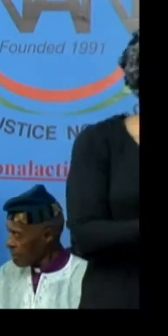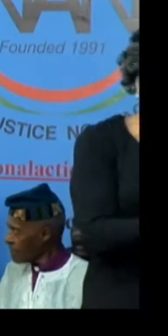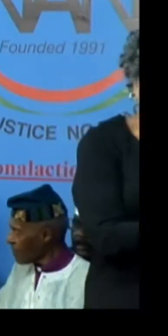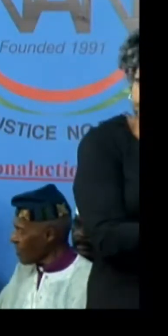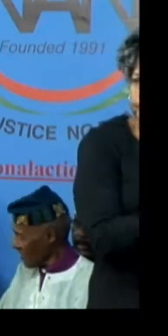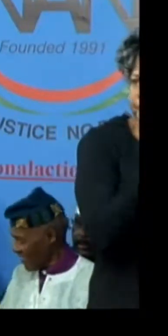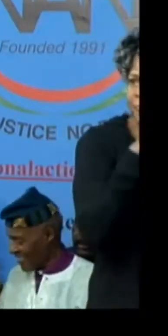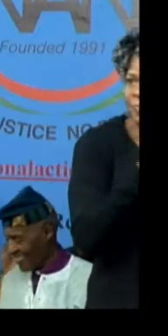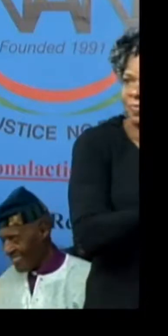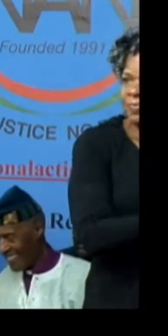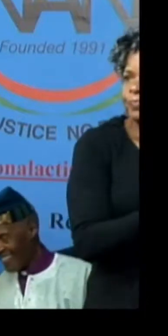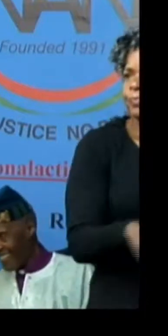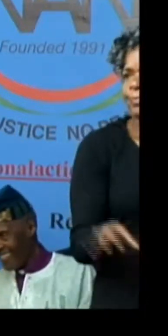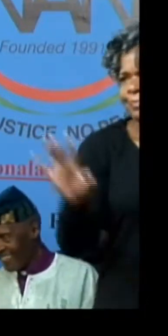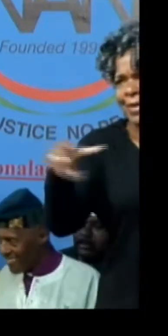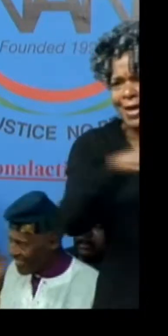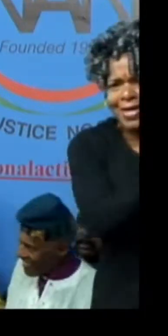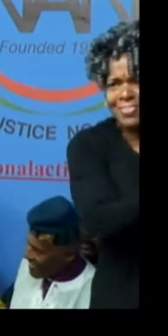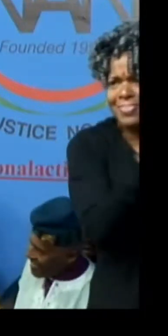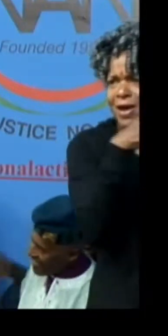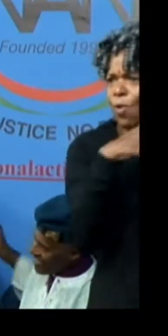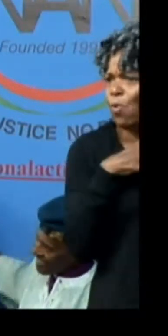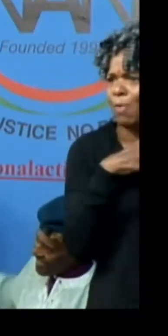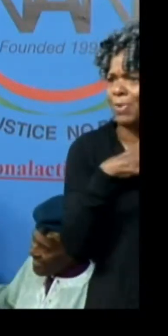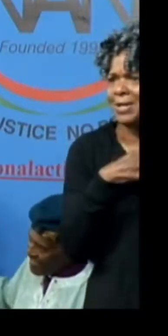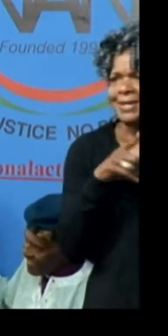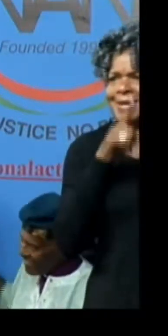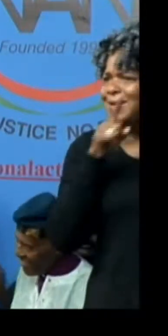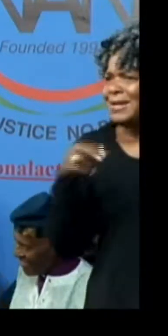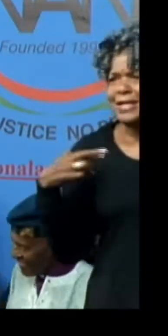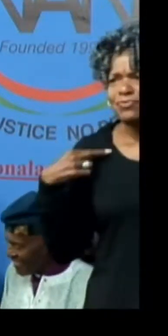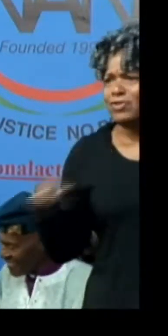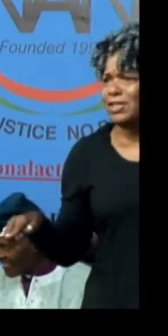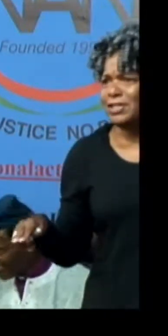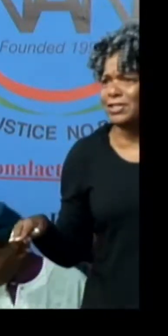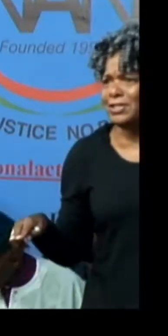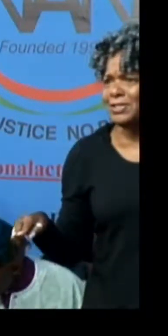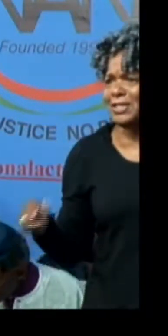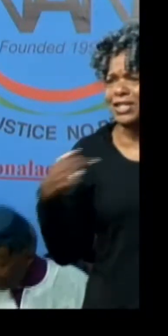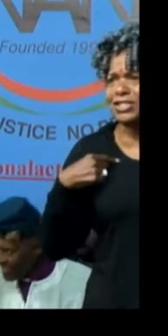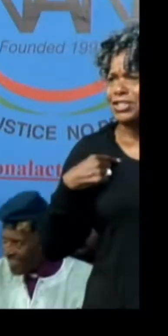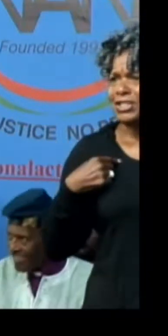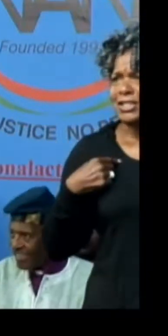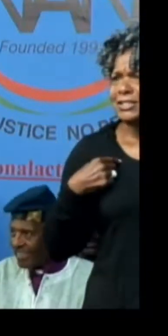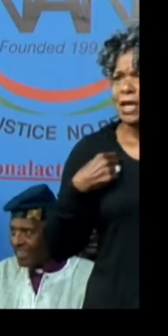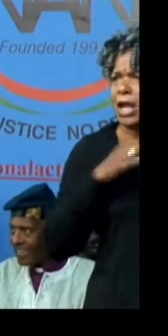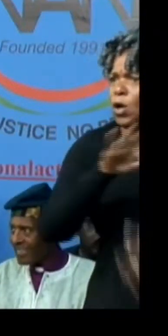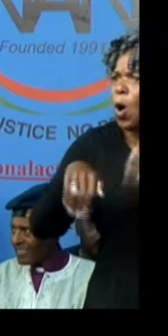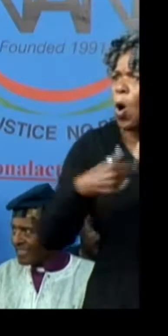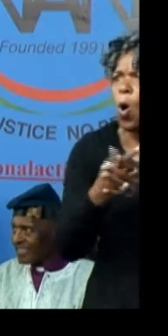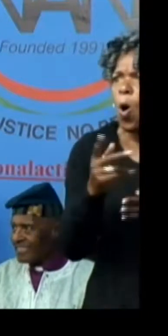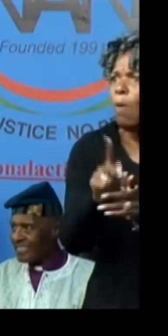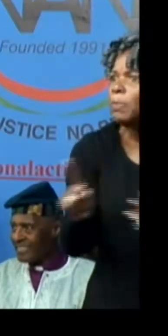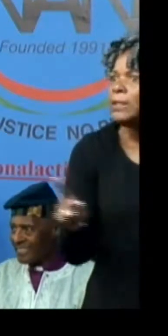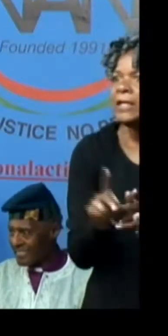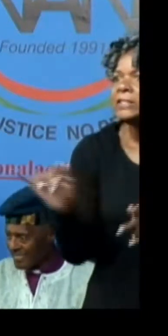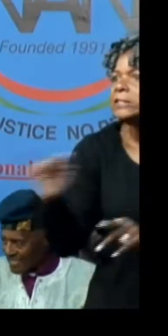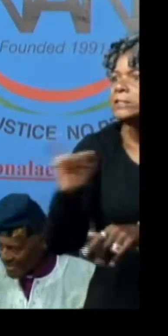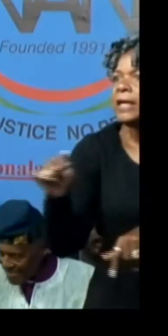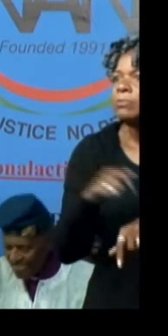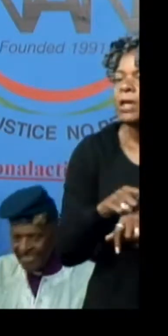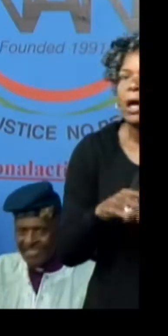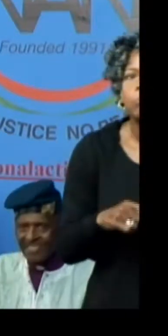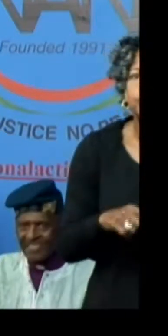Gail must be religious because she's omnipresent. She's everywhere at the same time.